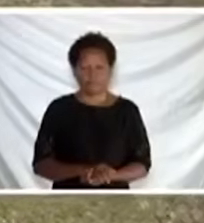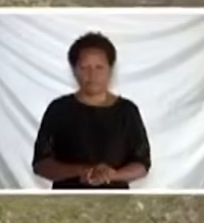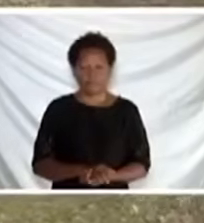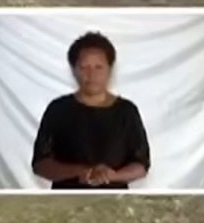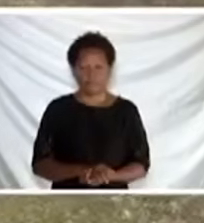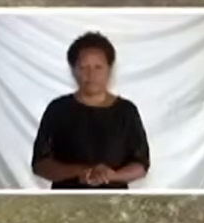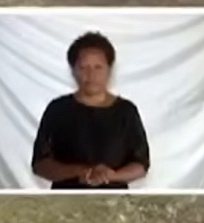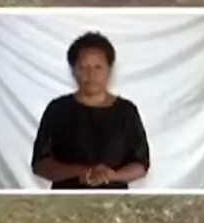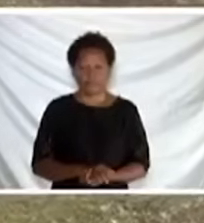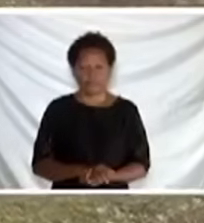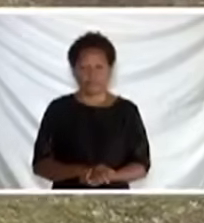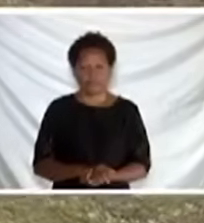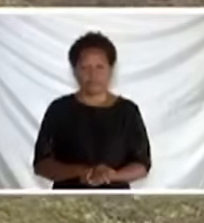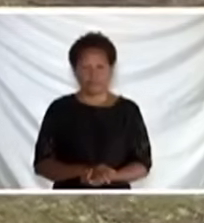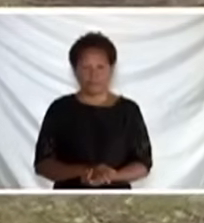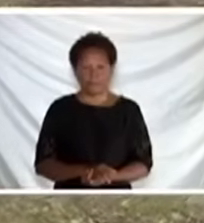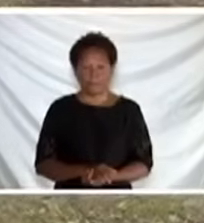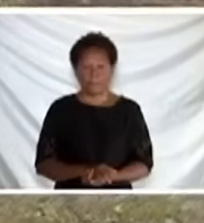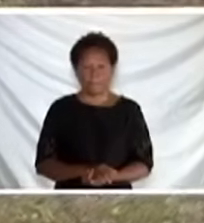Right.